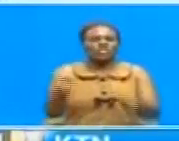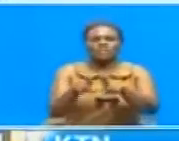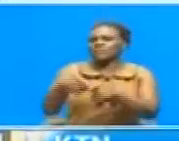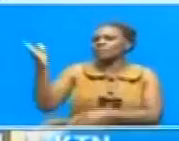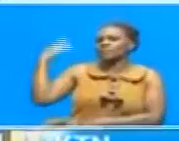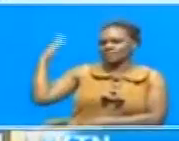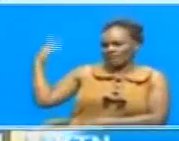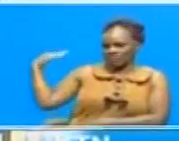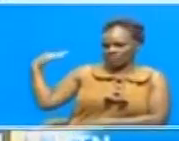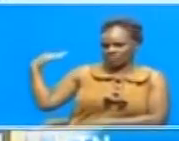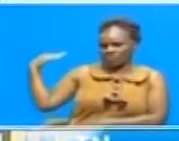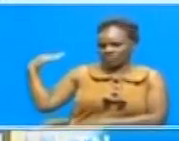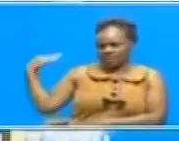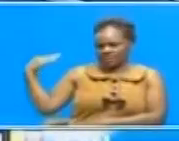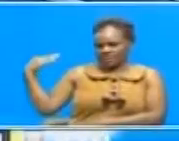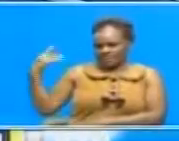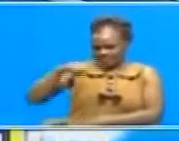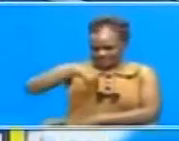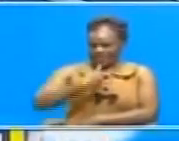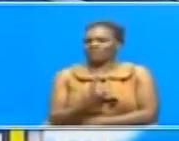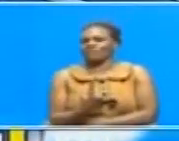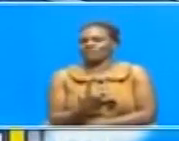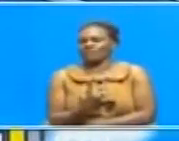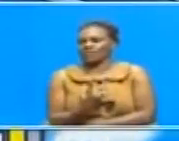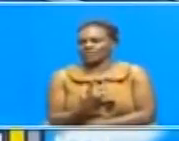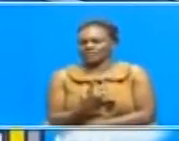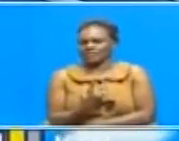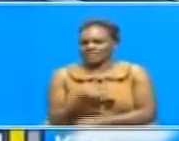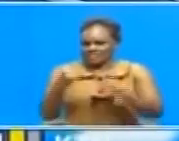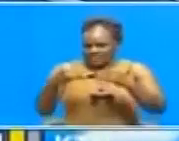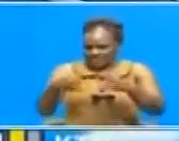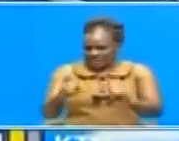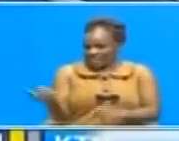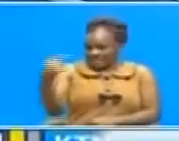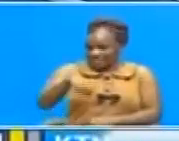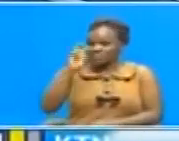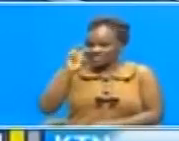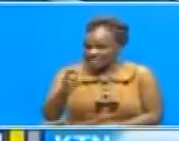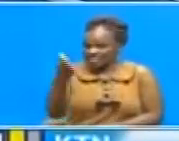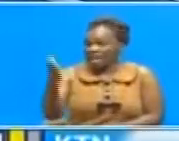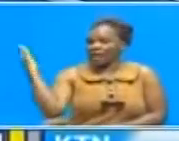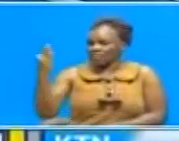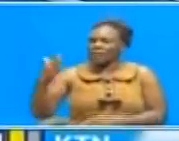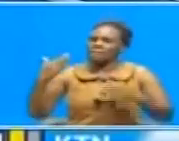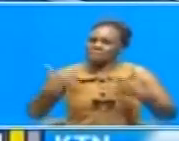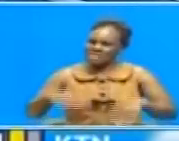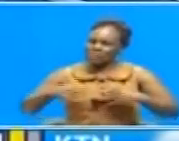before. And how long do you think this will last? According to, if you just try to come there and see, people are so